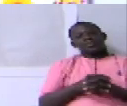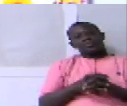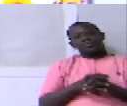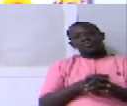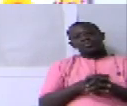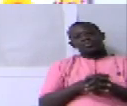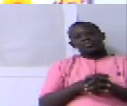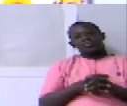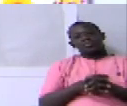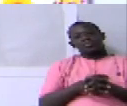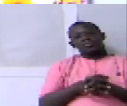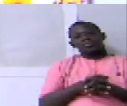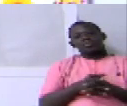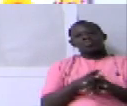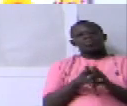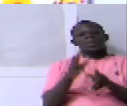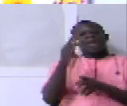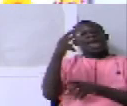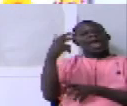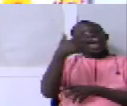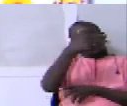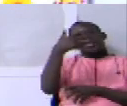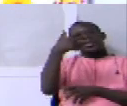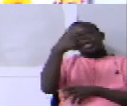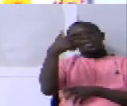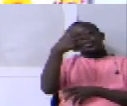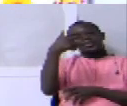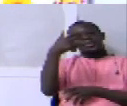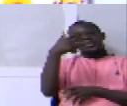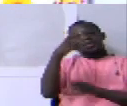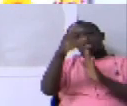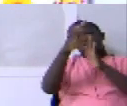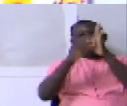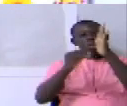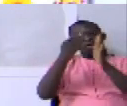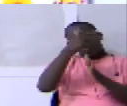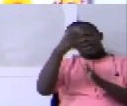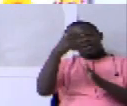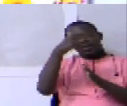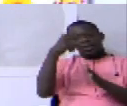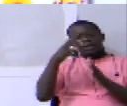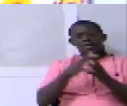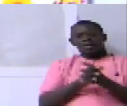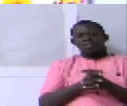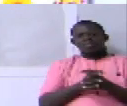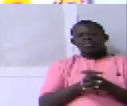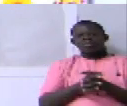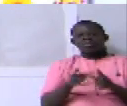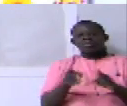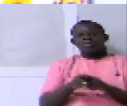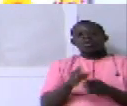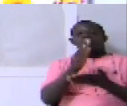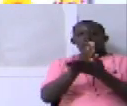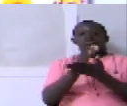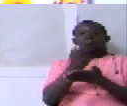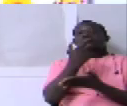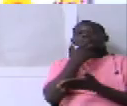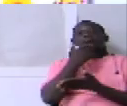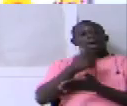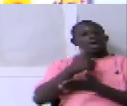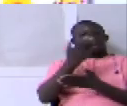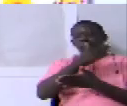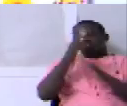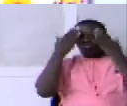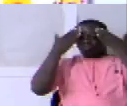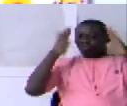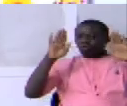wo silo mo jama la fata. Kansul ka fo si mo tansa yo sile. Estimately, I don't know, but many, I know of